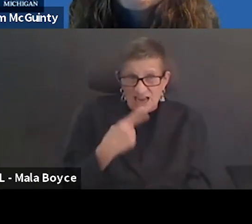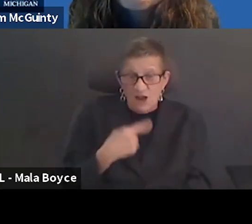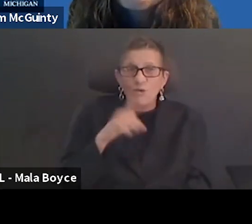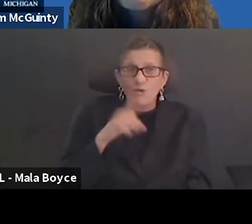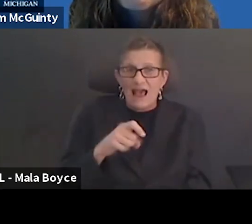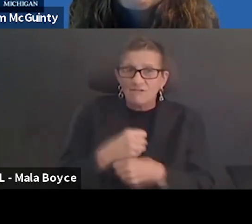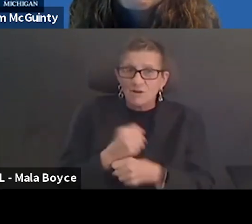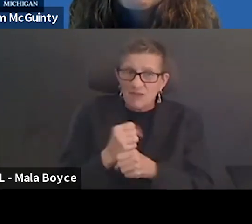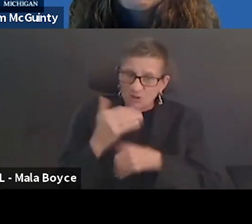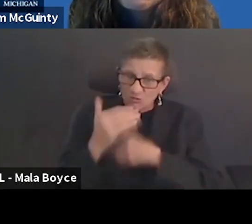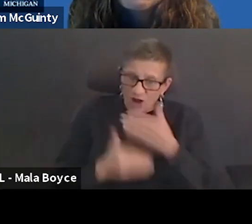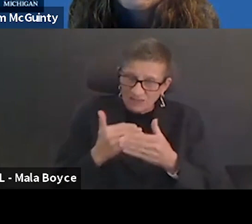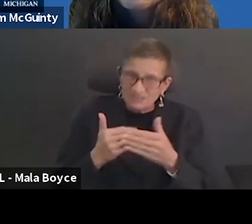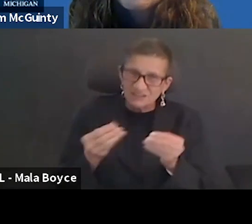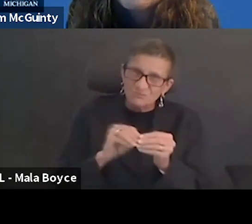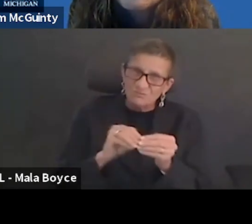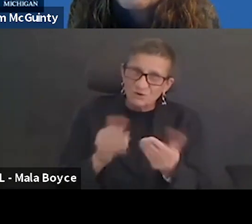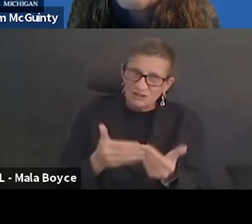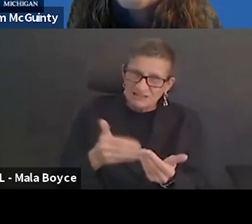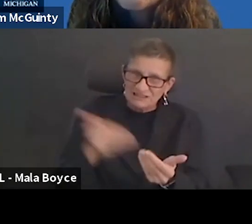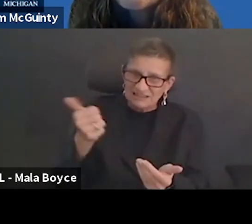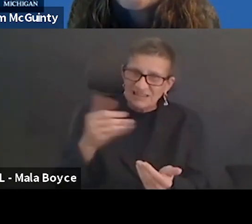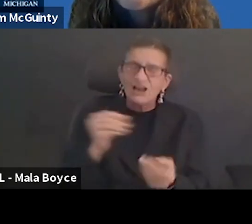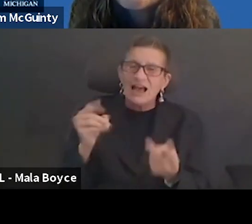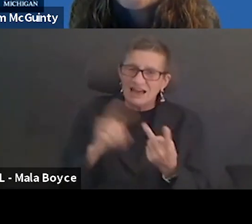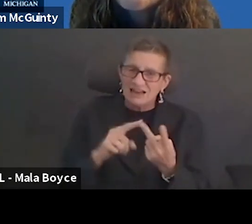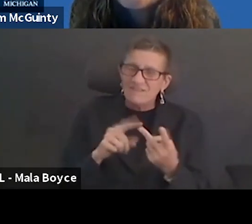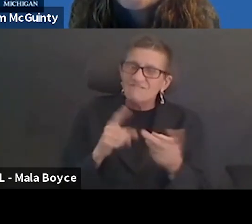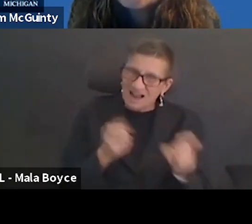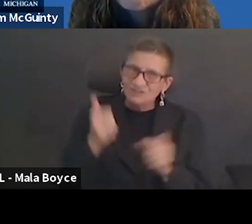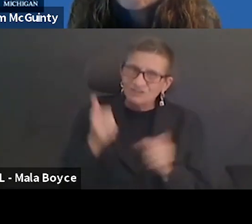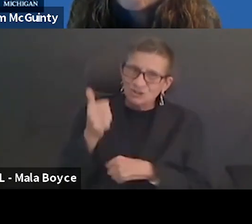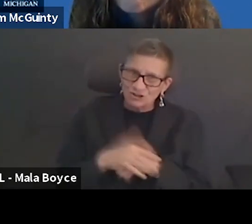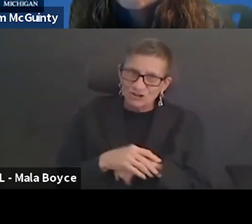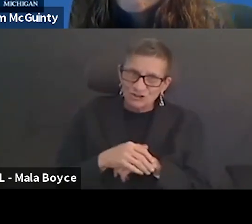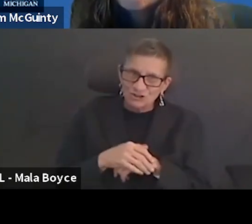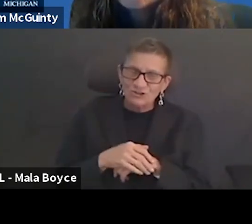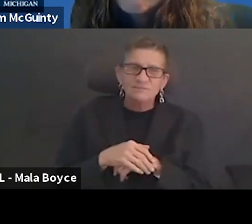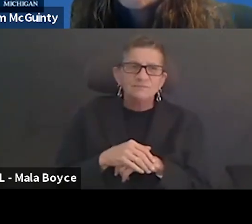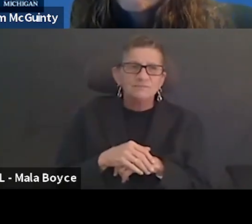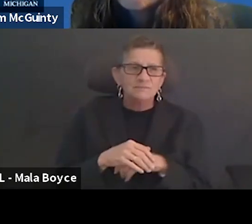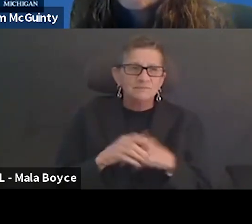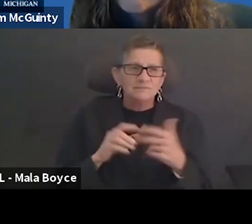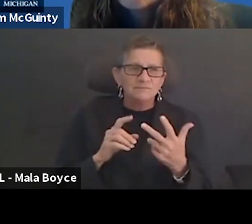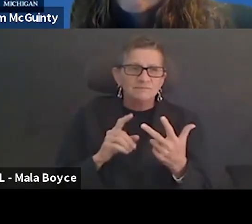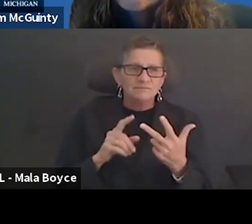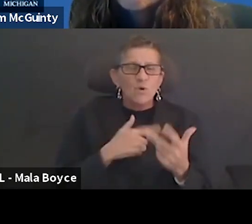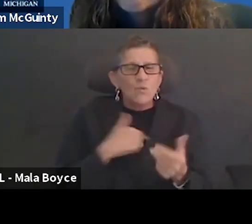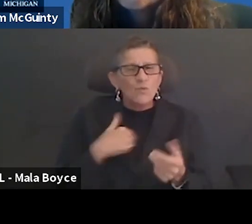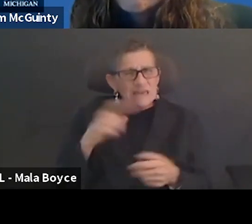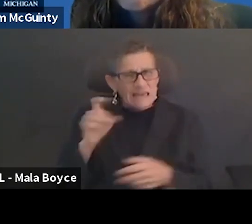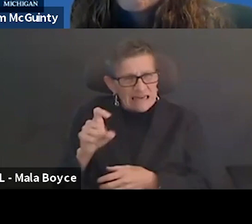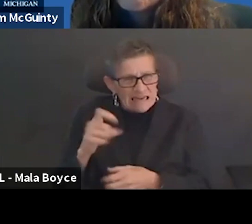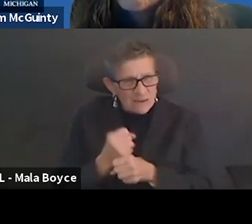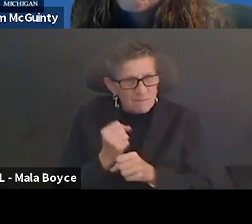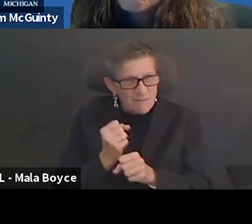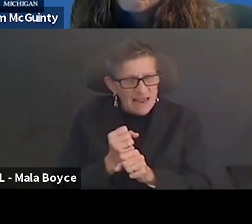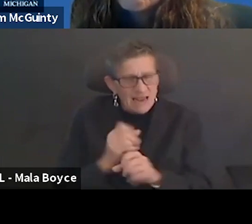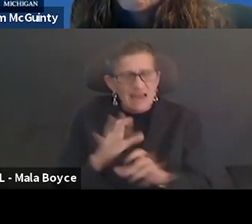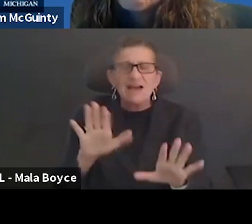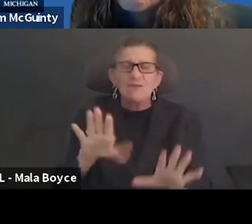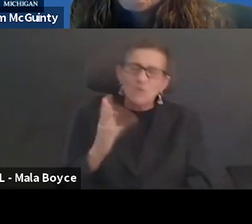process easier and faster for everyone. I think we also need to make it, and here is where I